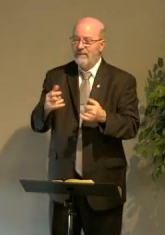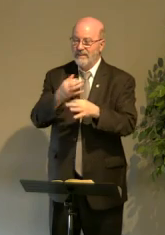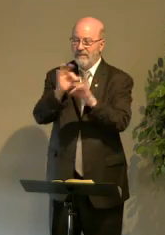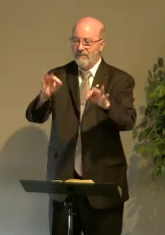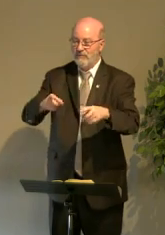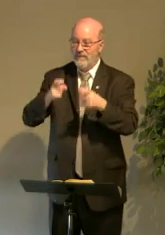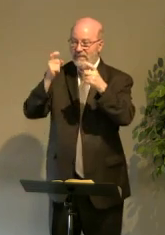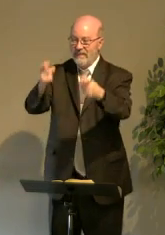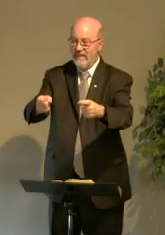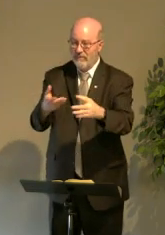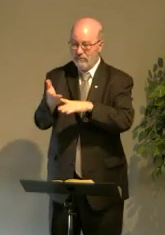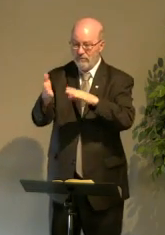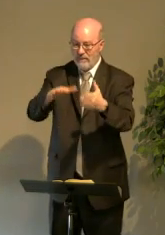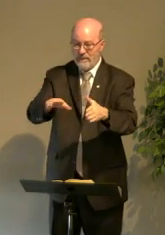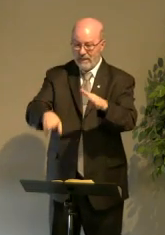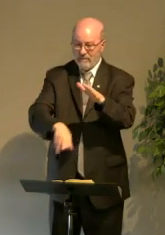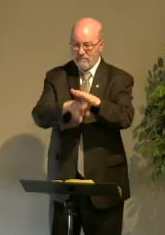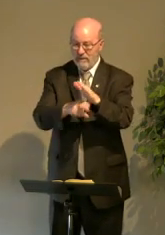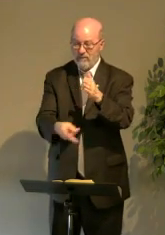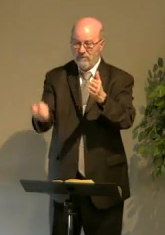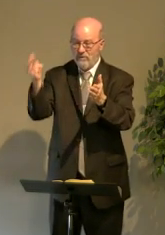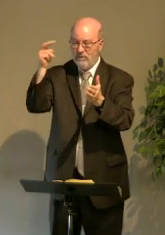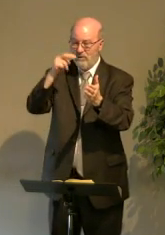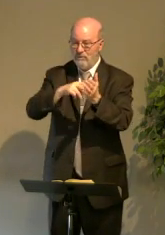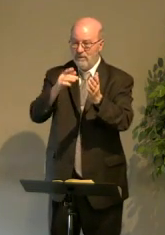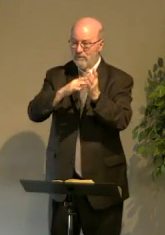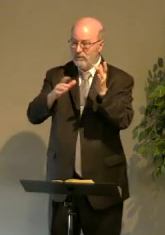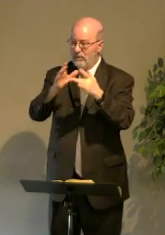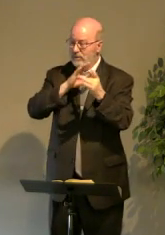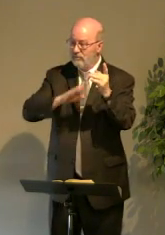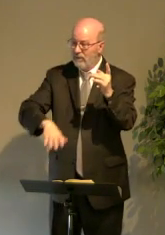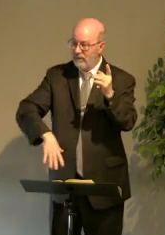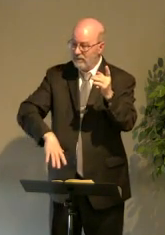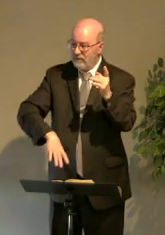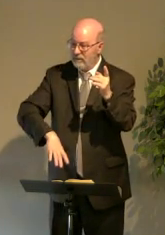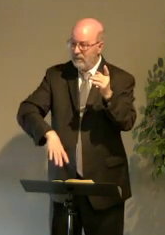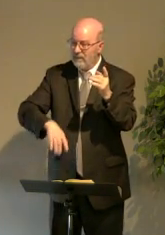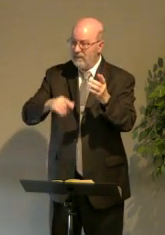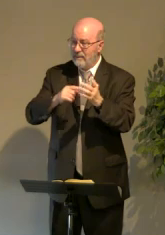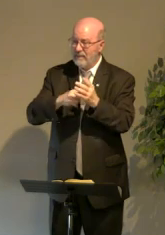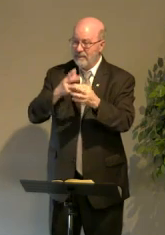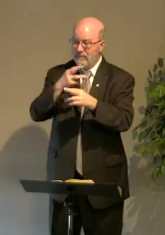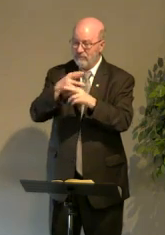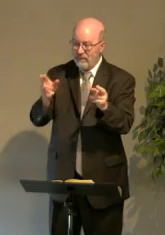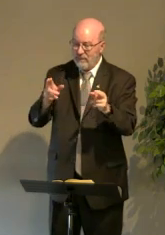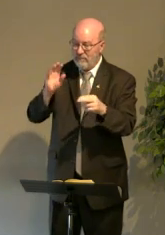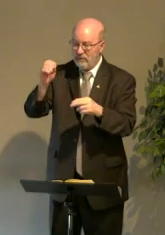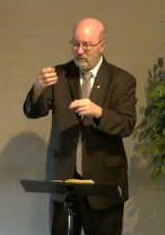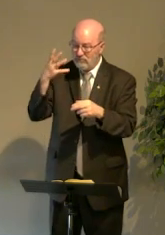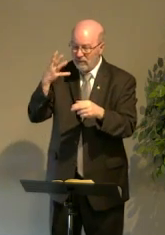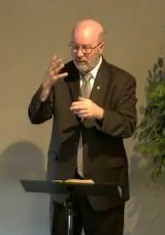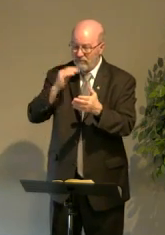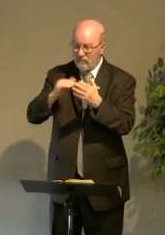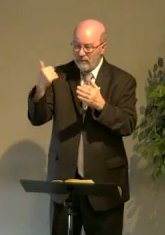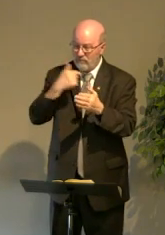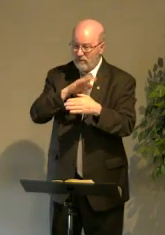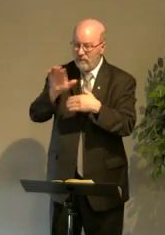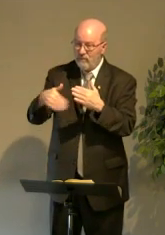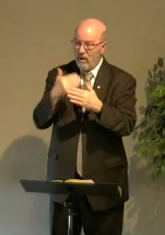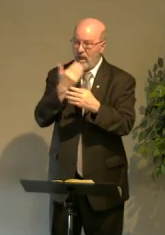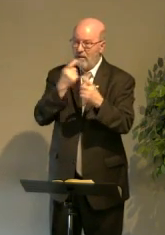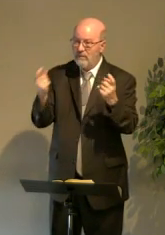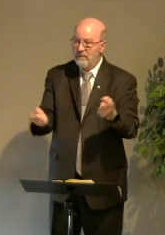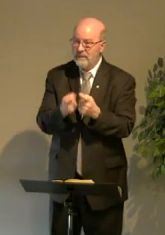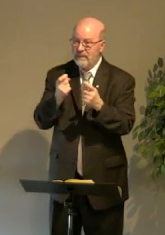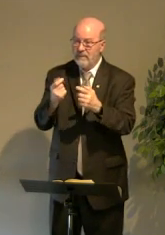free gift through the death, burial, and resurrection of Jesus Christ. This redemptive grace forgives us of all our